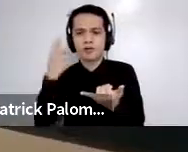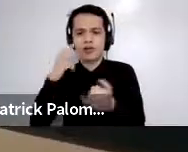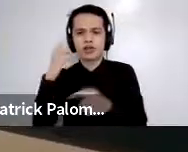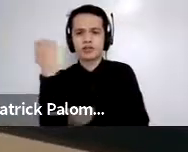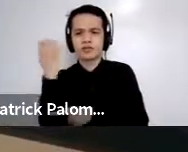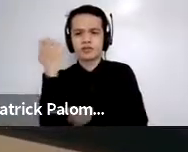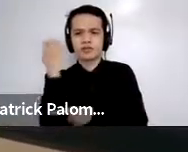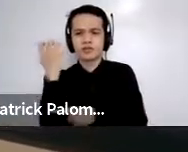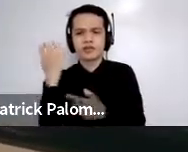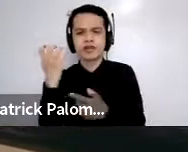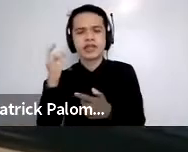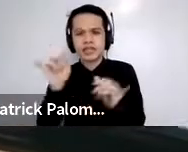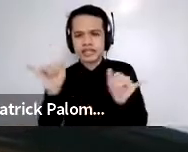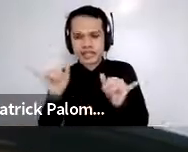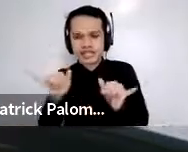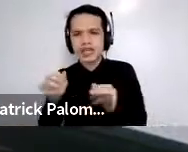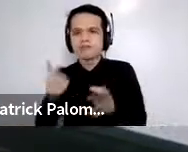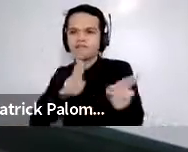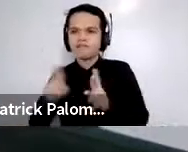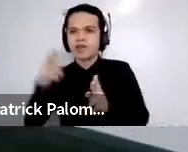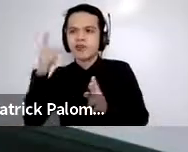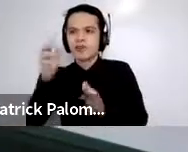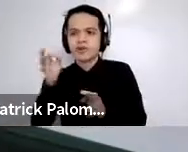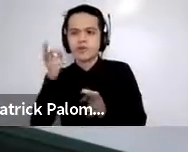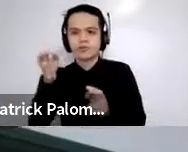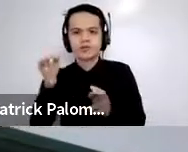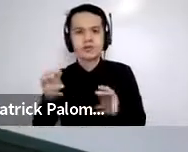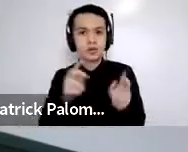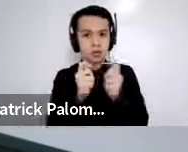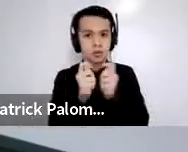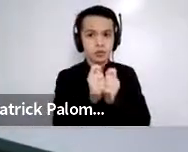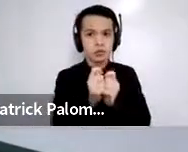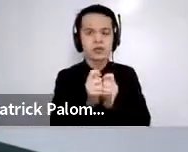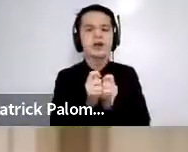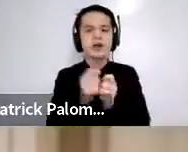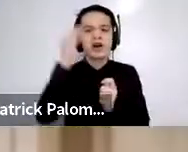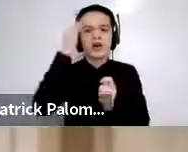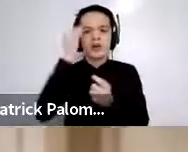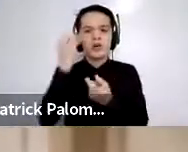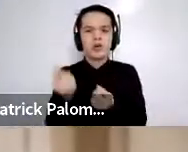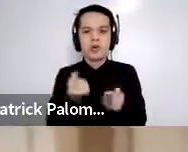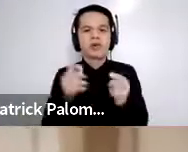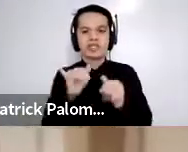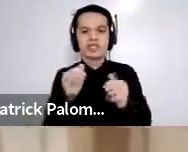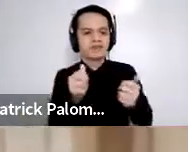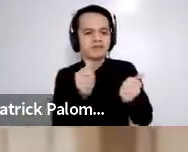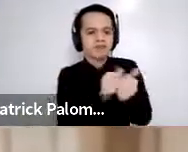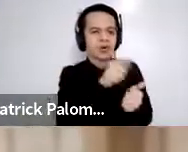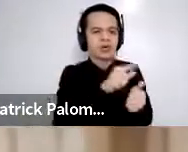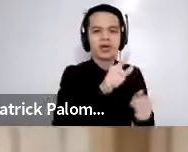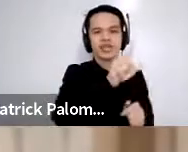come. Together, we can anticipate risk and work with local communities to increase their resilience to adapt.